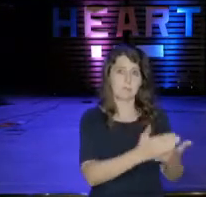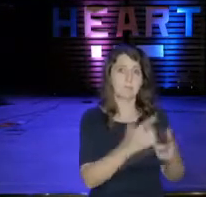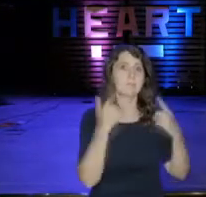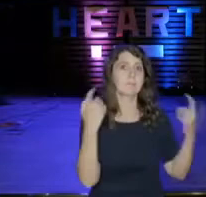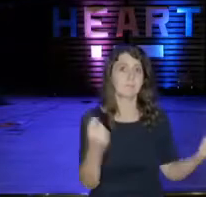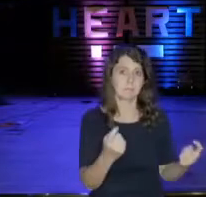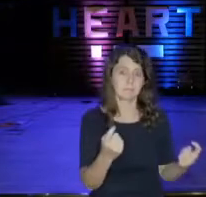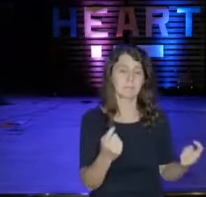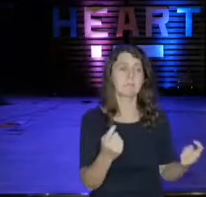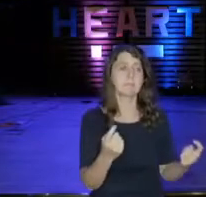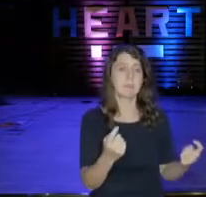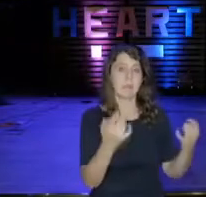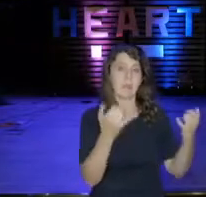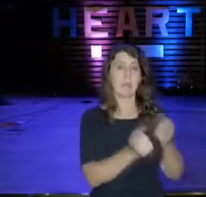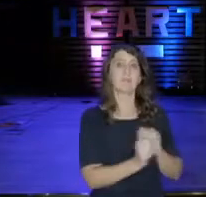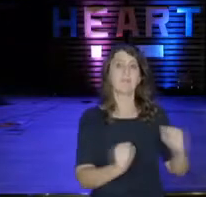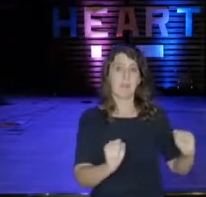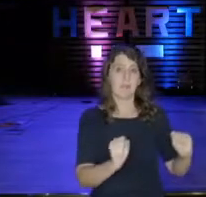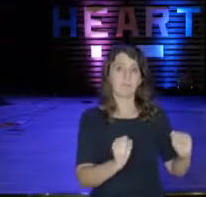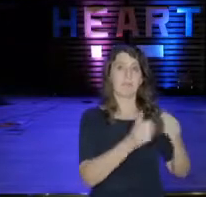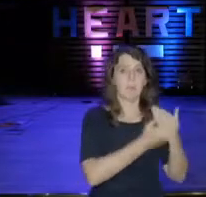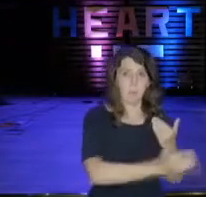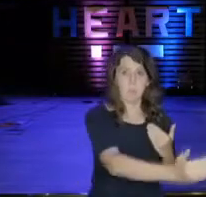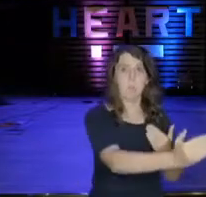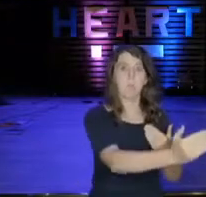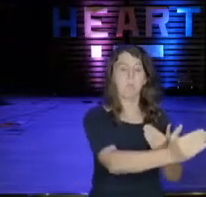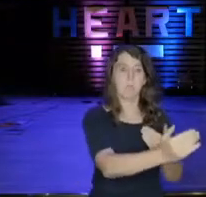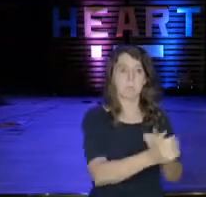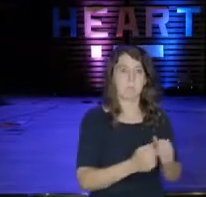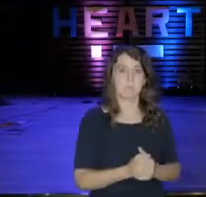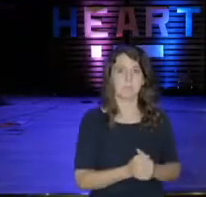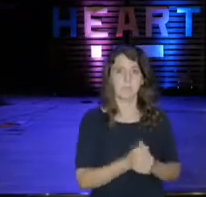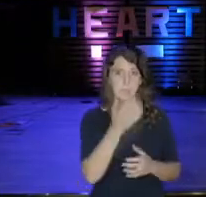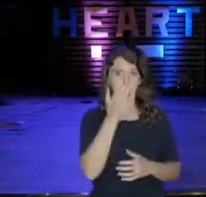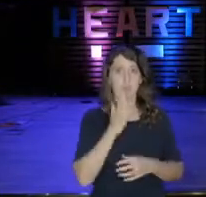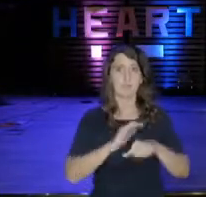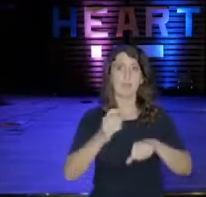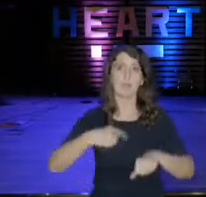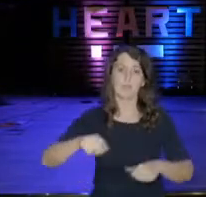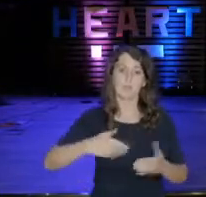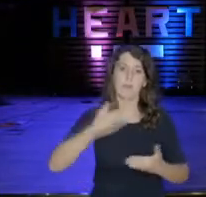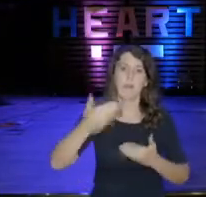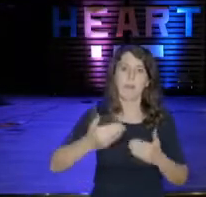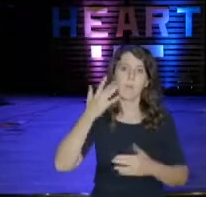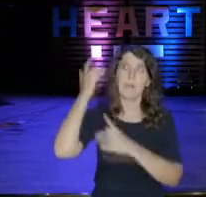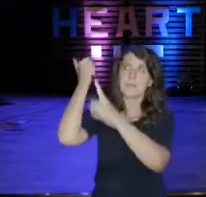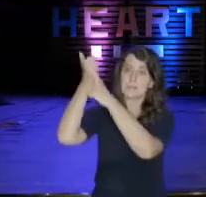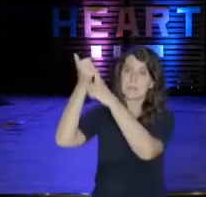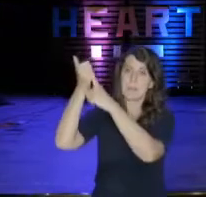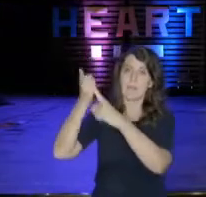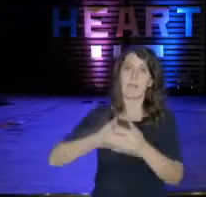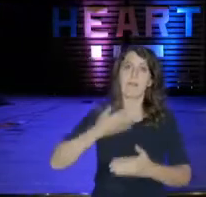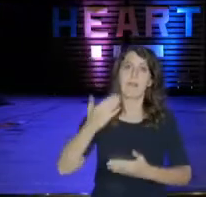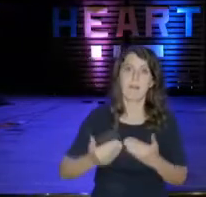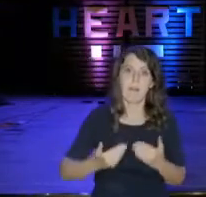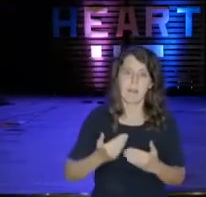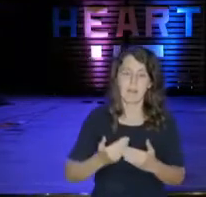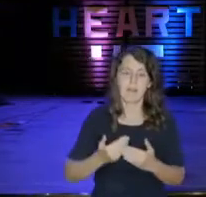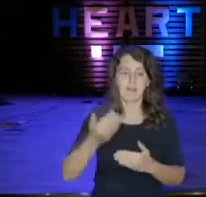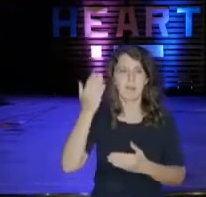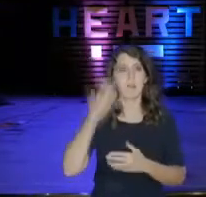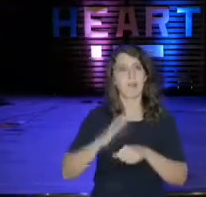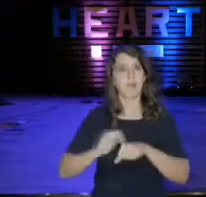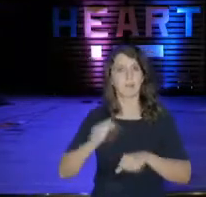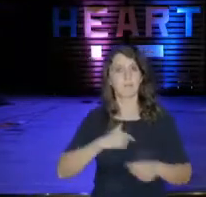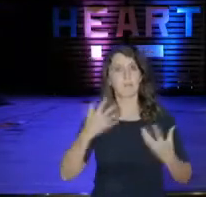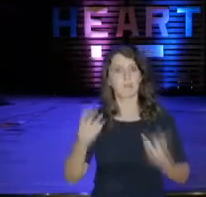redeemed state." God has called you to be kind because he is kind. God has called you to be gentle.